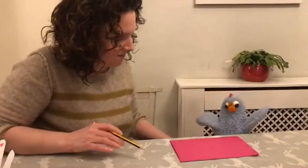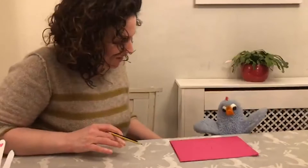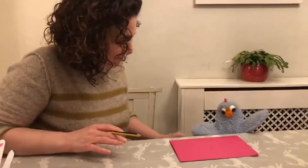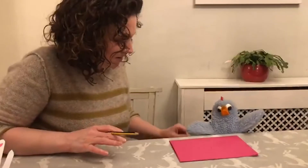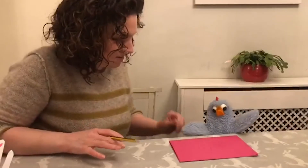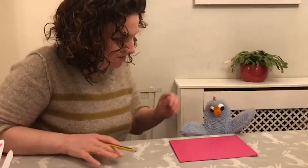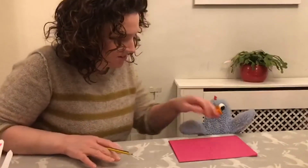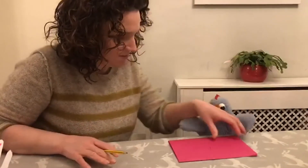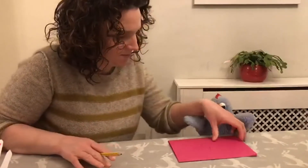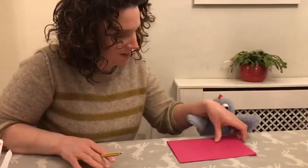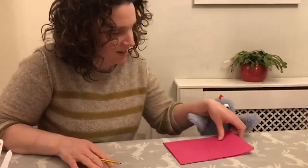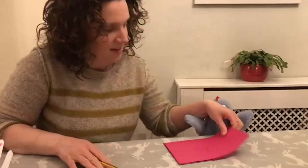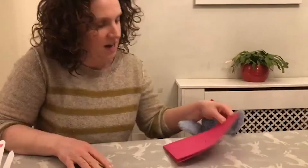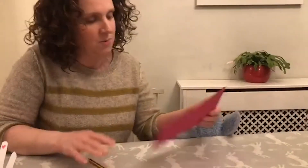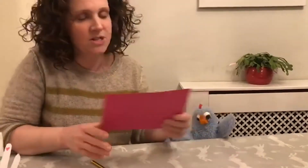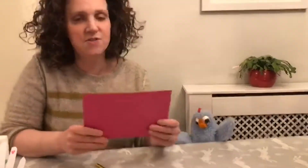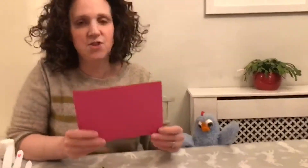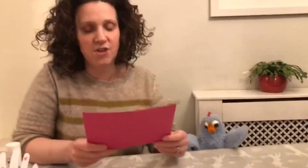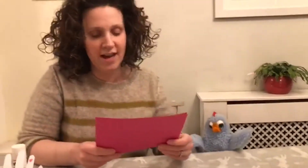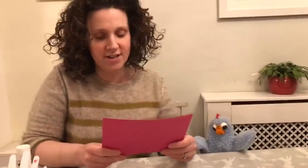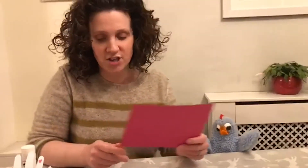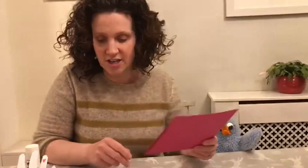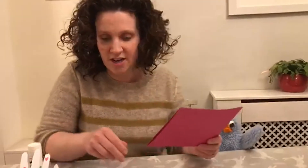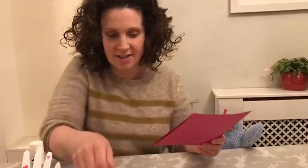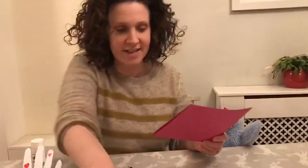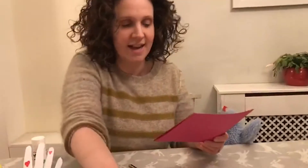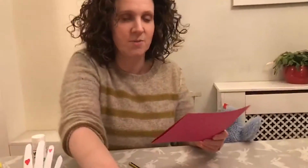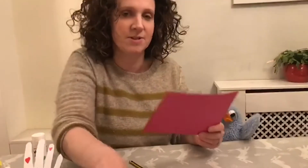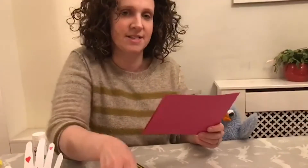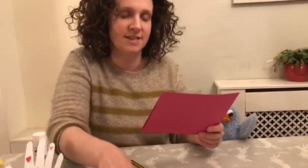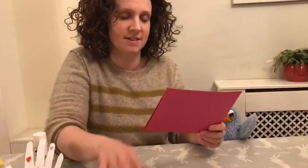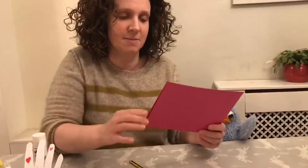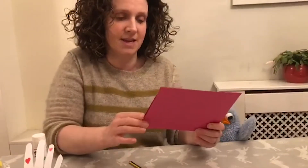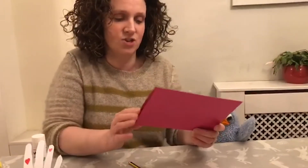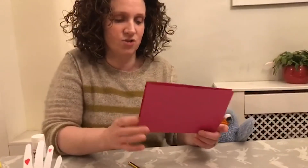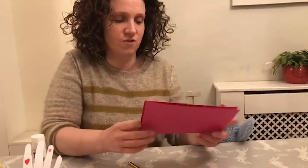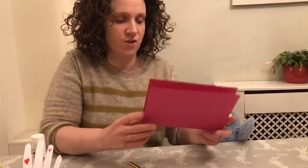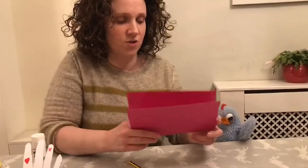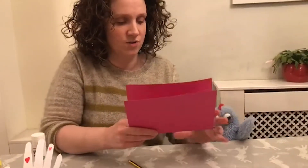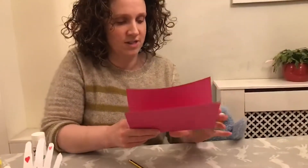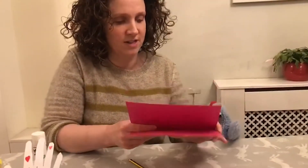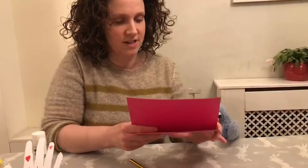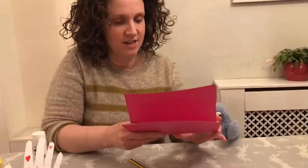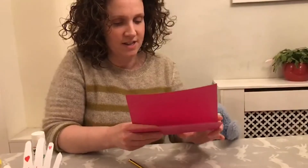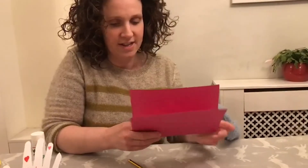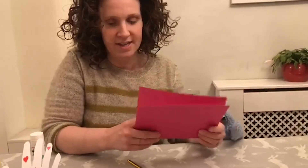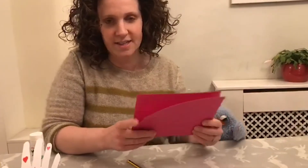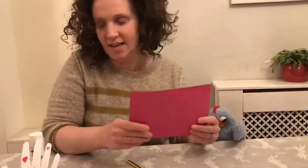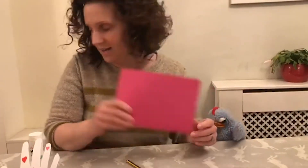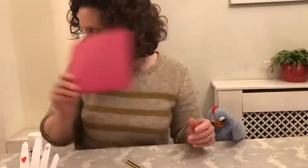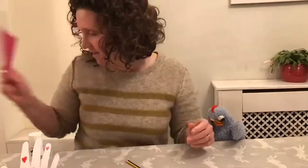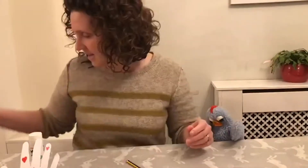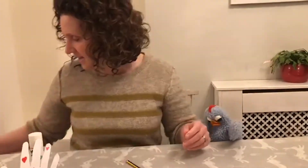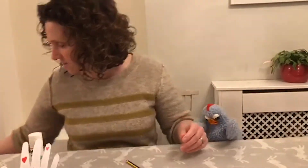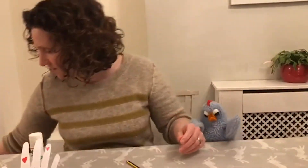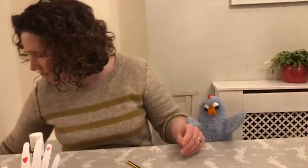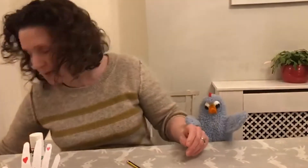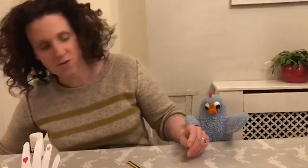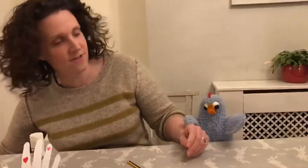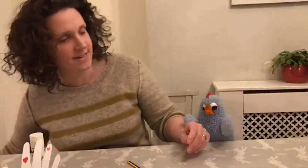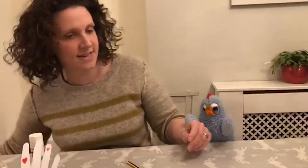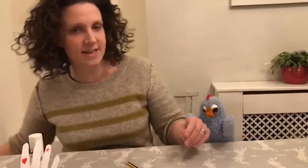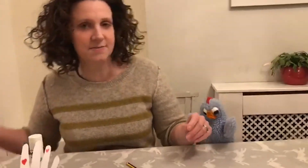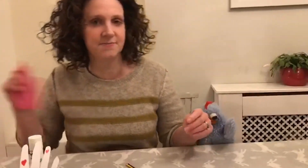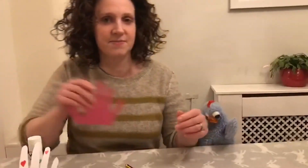Thank you very much. And once you've got your hand, you're going to cut it out with the scissors, making sure the fold is here. Okay, so I've